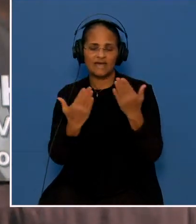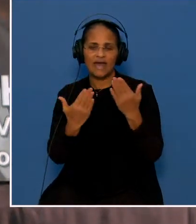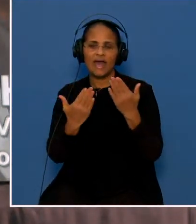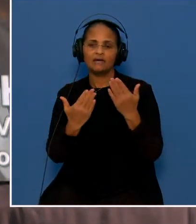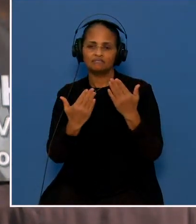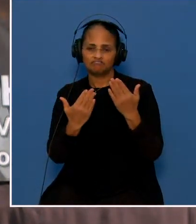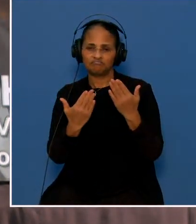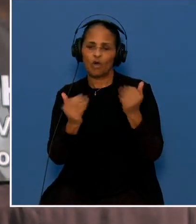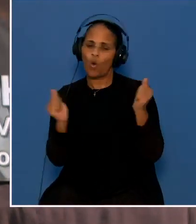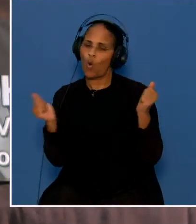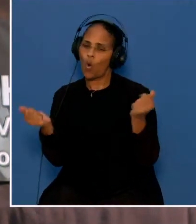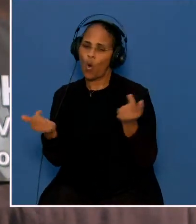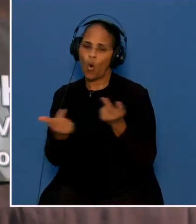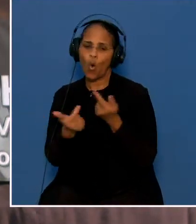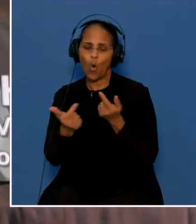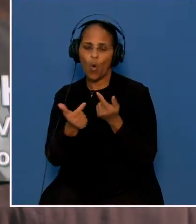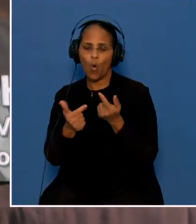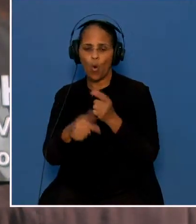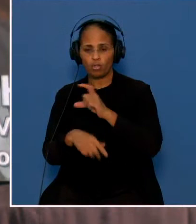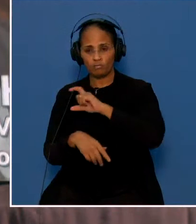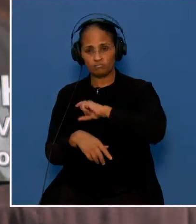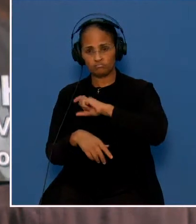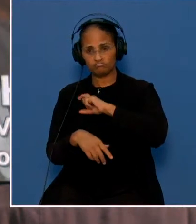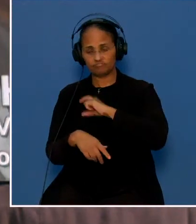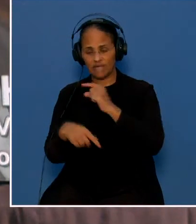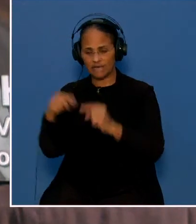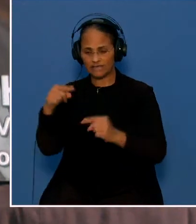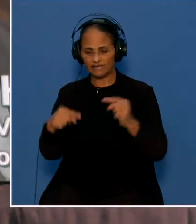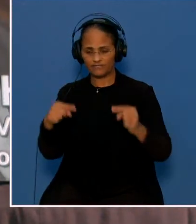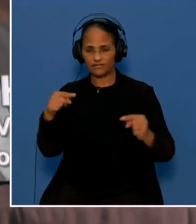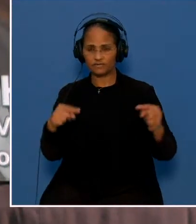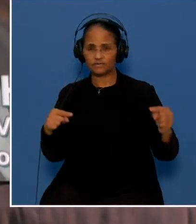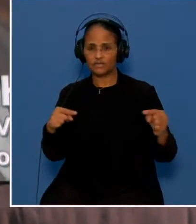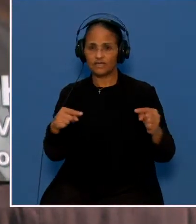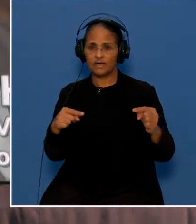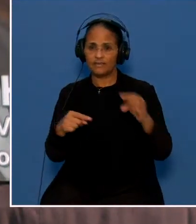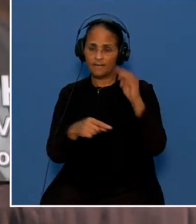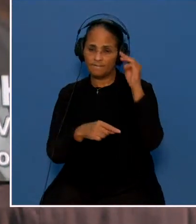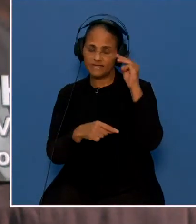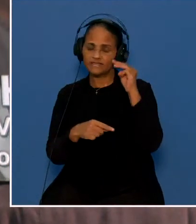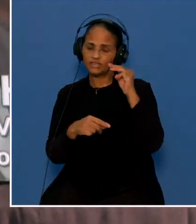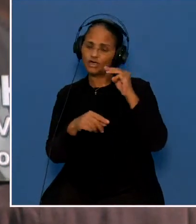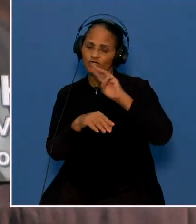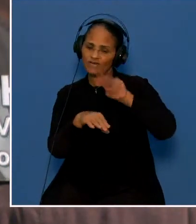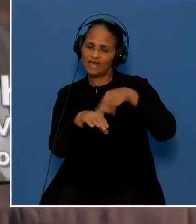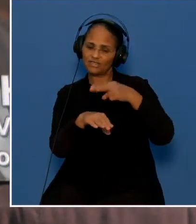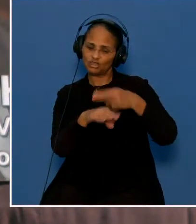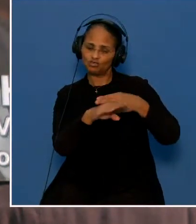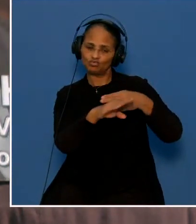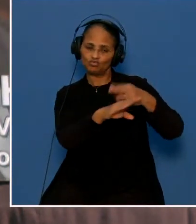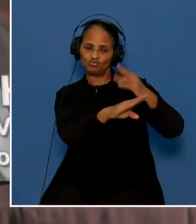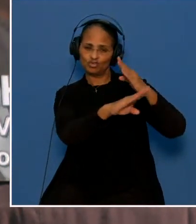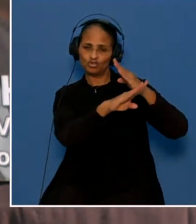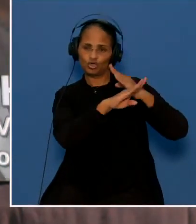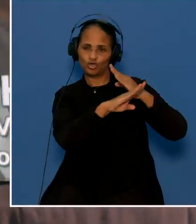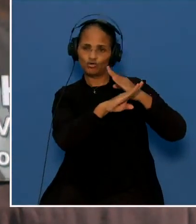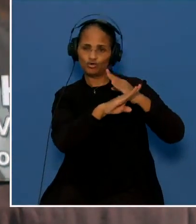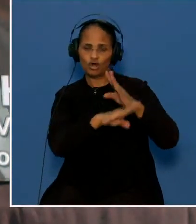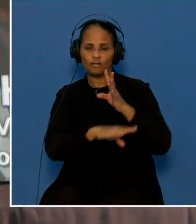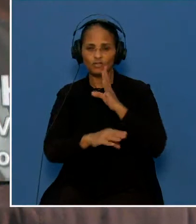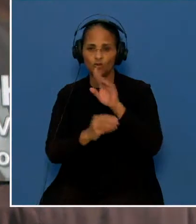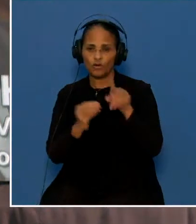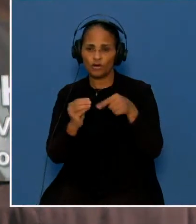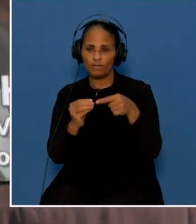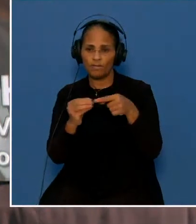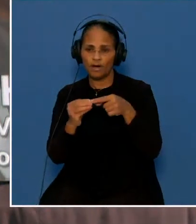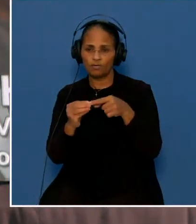to all our officers in the various departments that comprise the Ministry of National Security. I'm referring to the